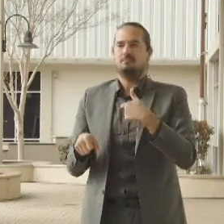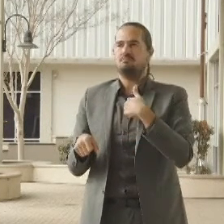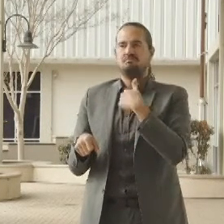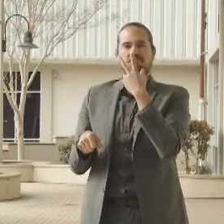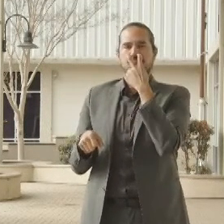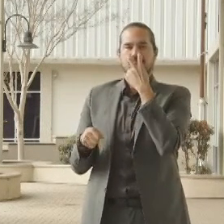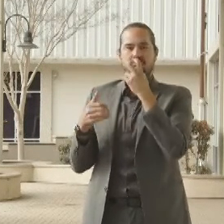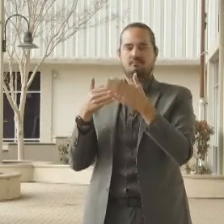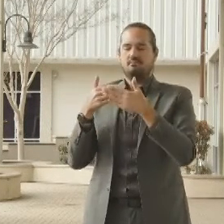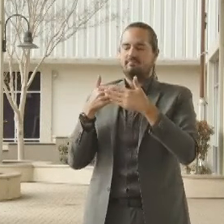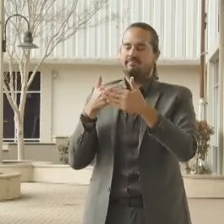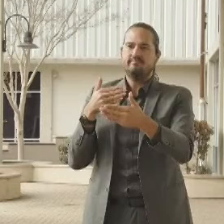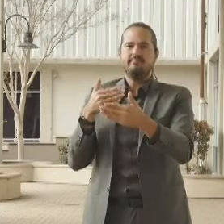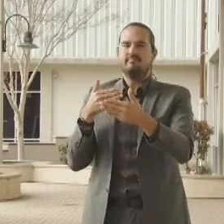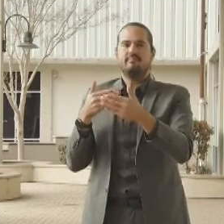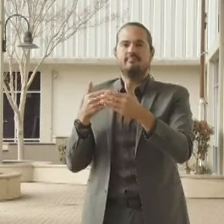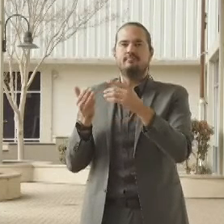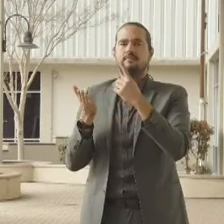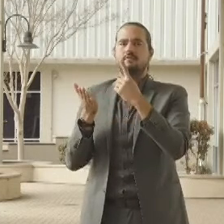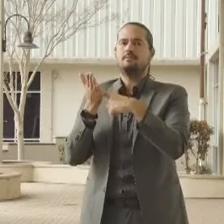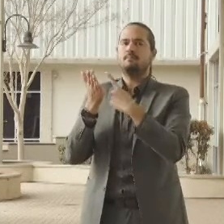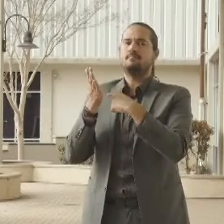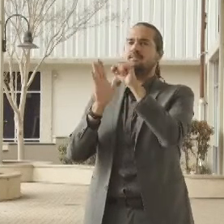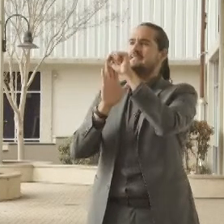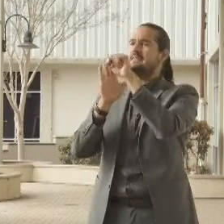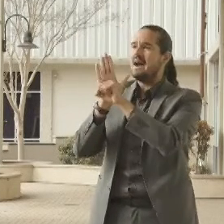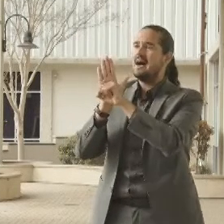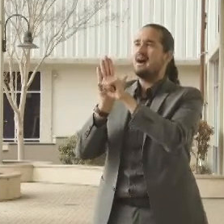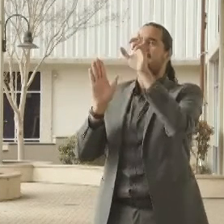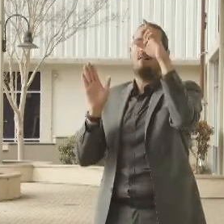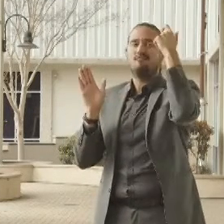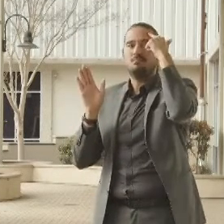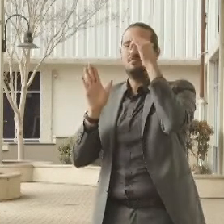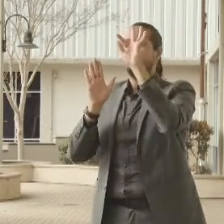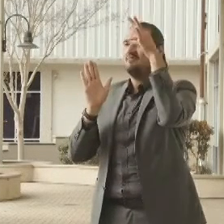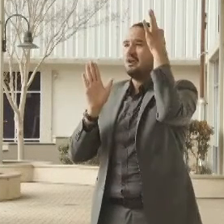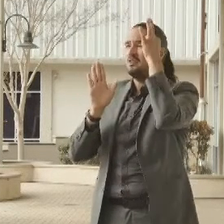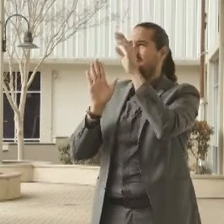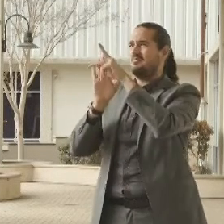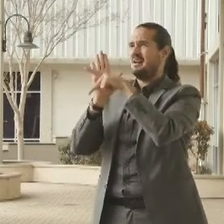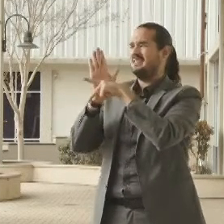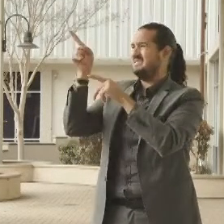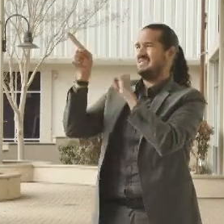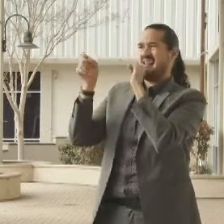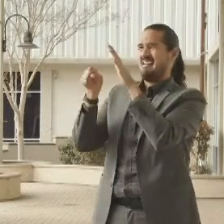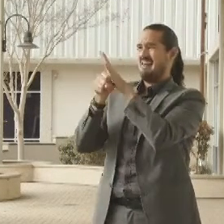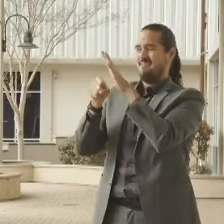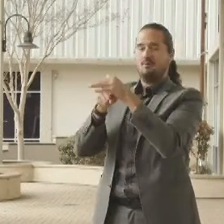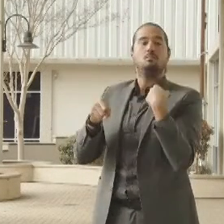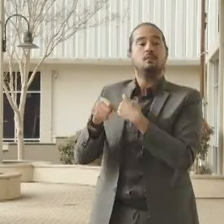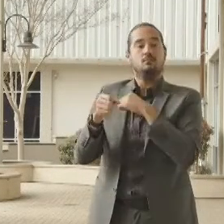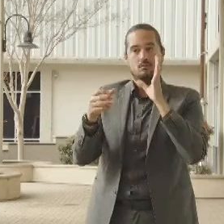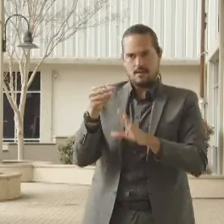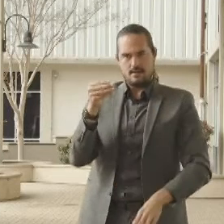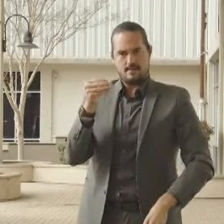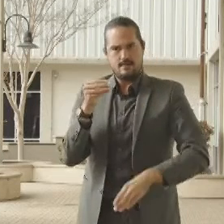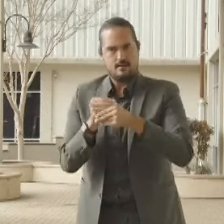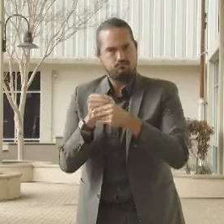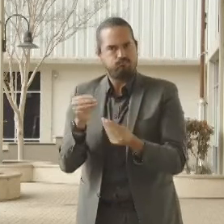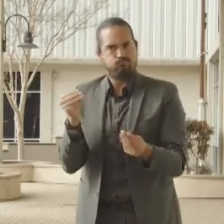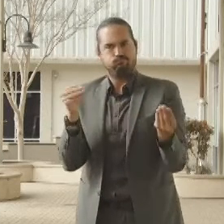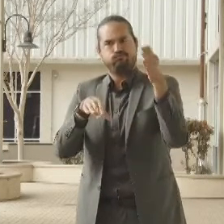state or national policies are not protective enough, and then we have stepped in to have